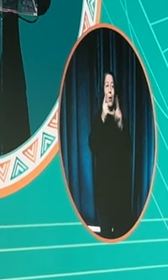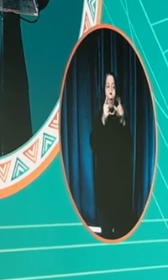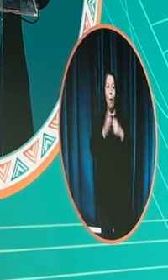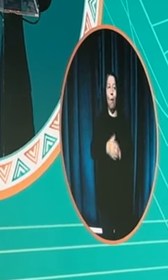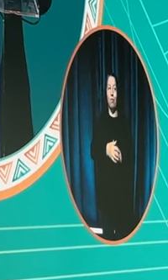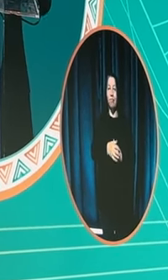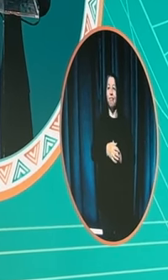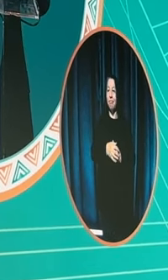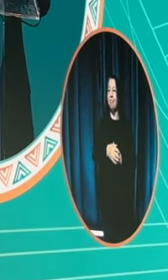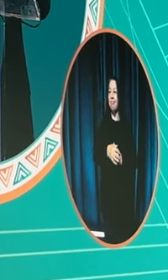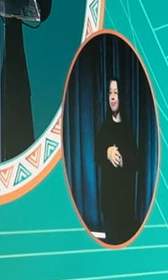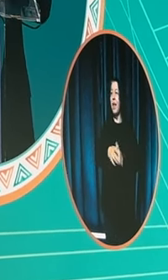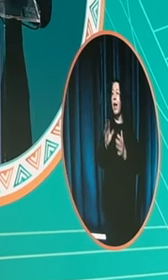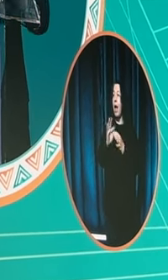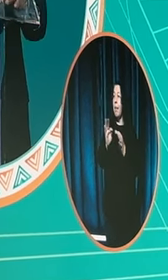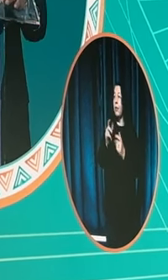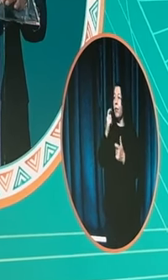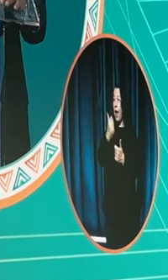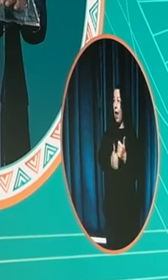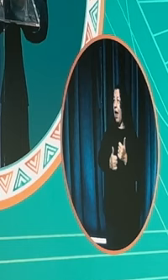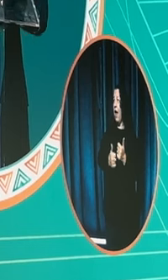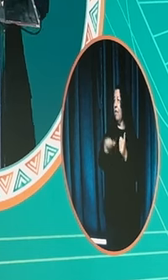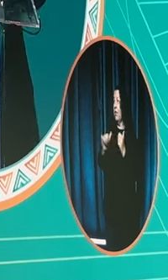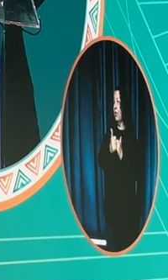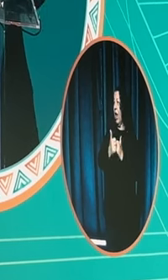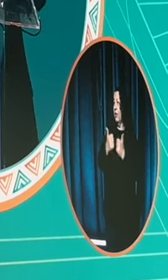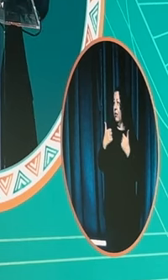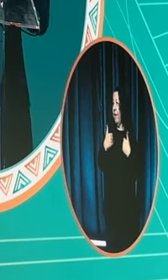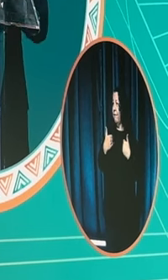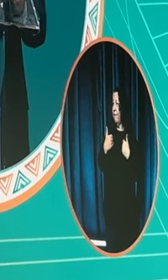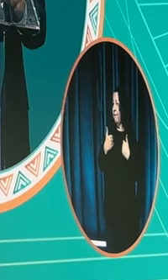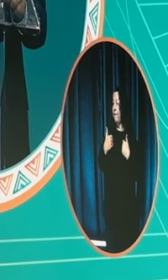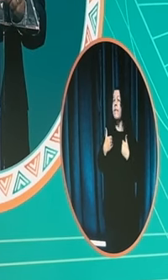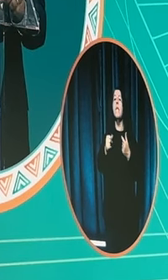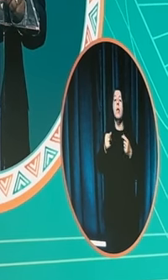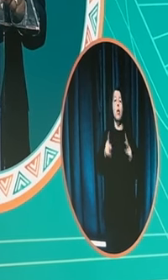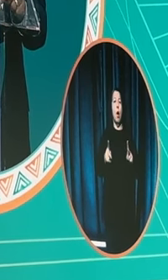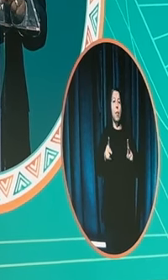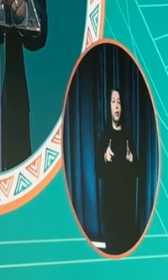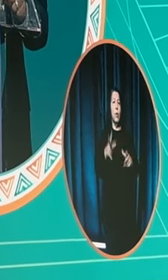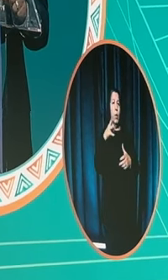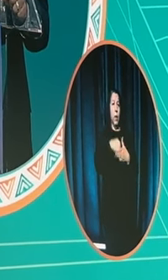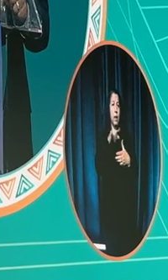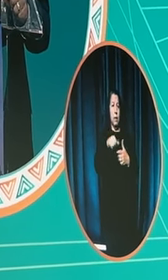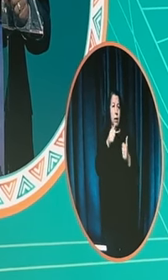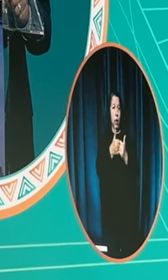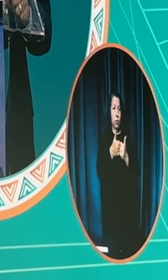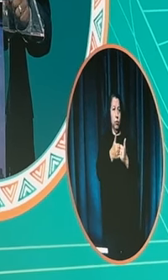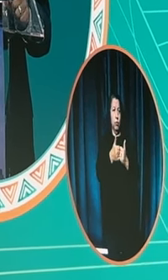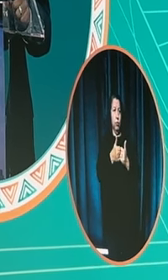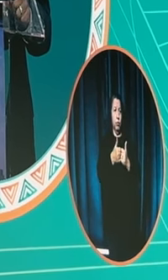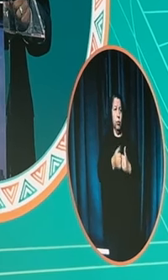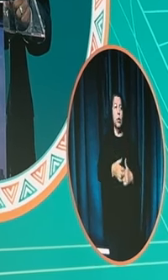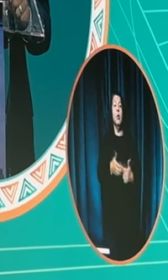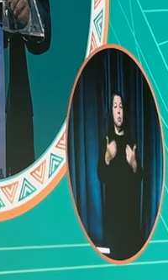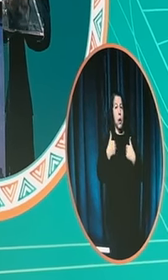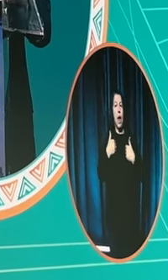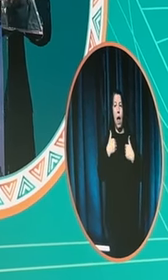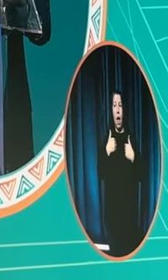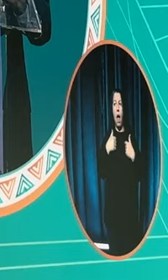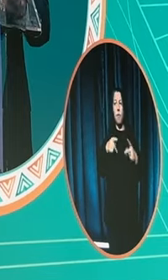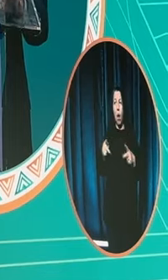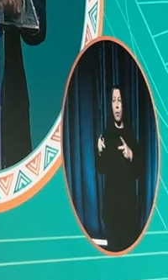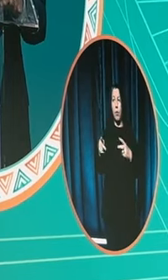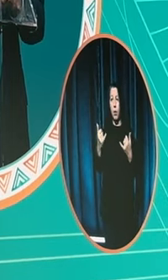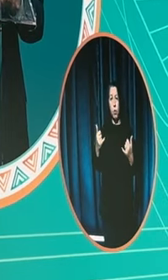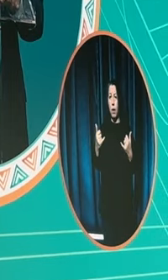mentioned for every challenge, there's an opportunity in that challenge. And so we have those opportunities right now in